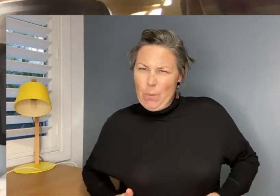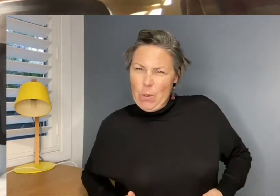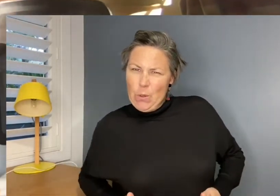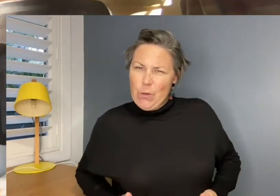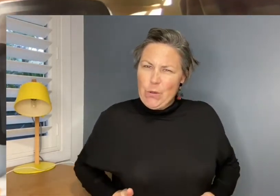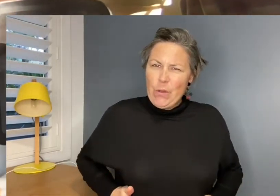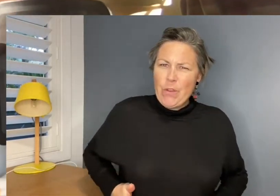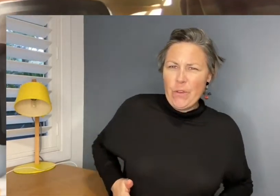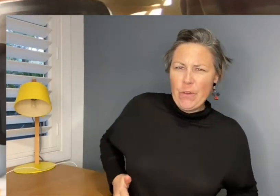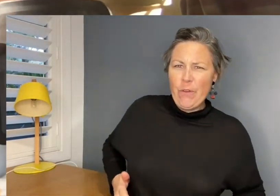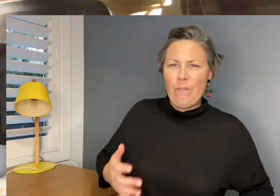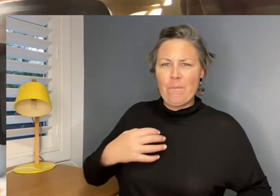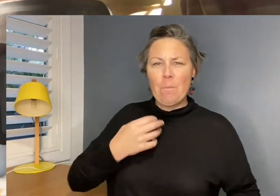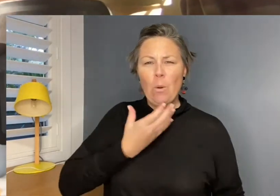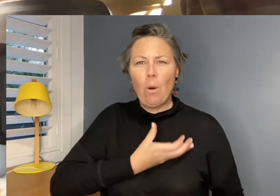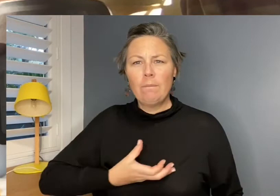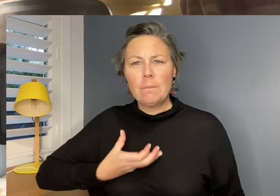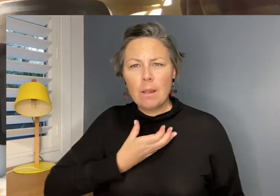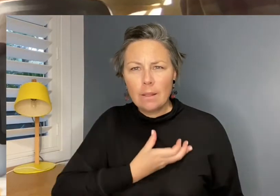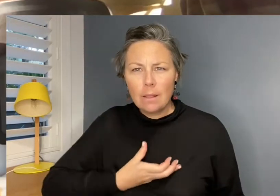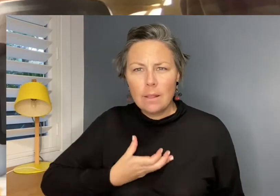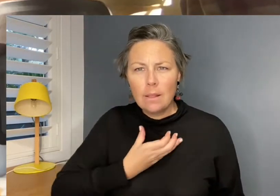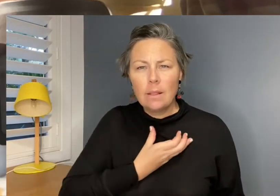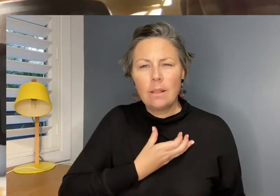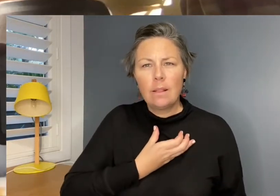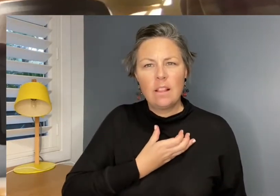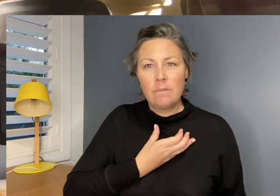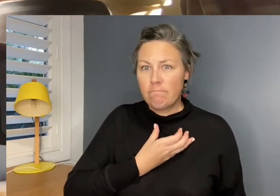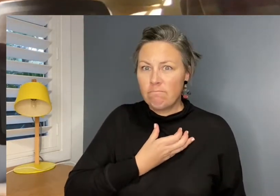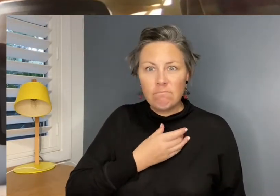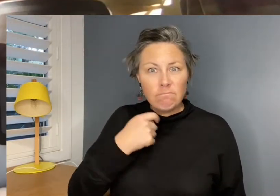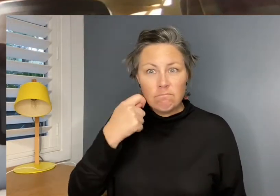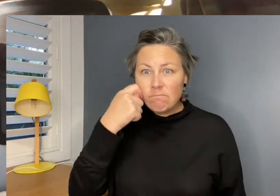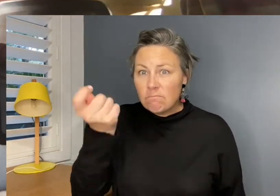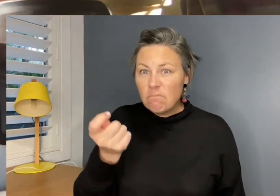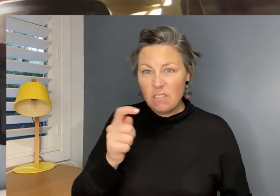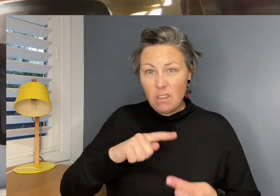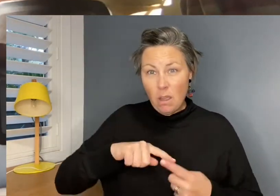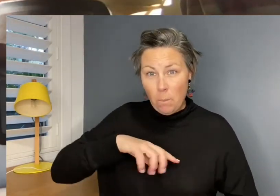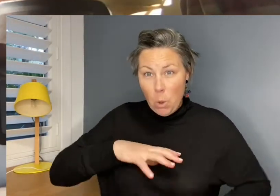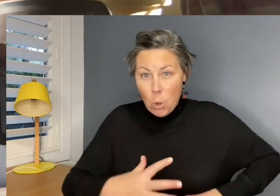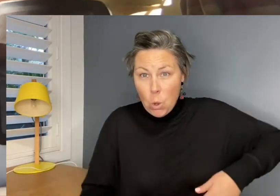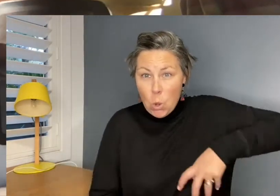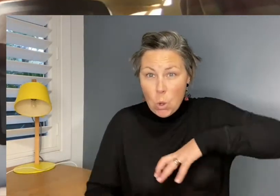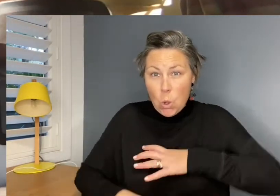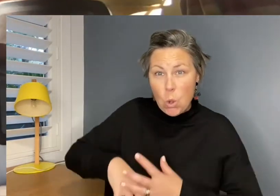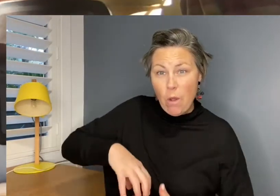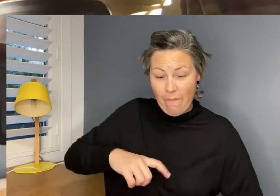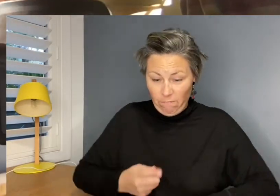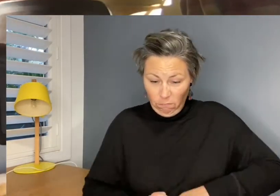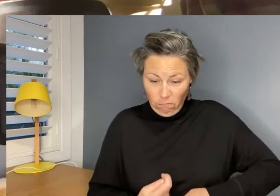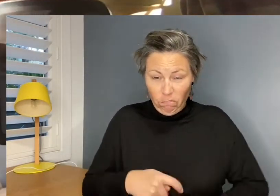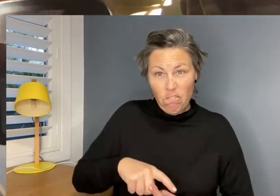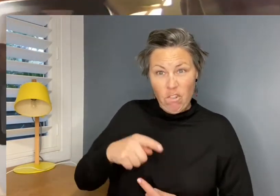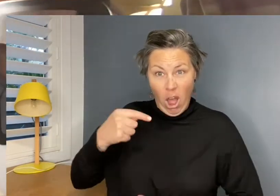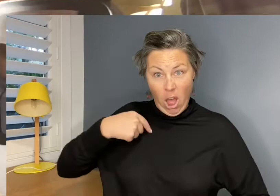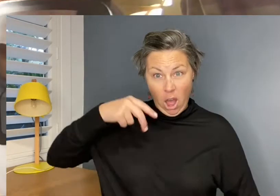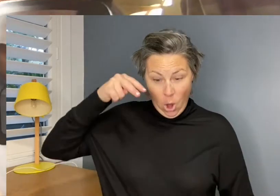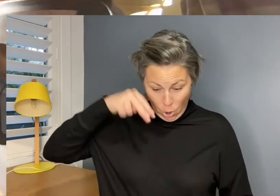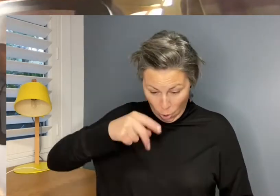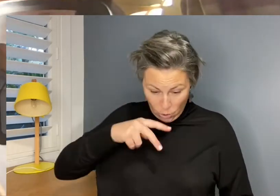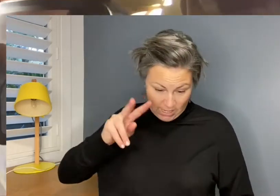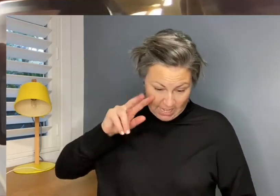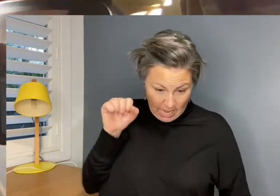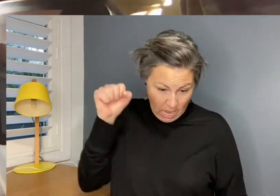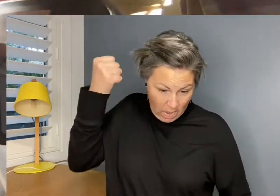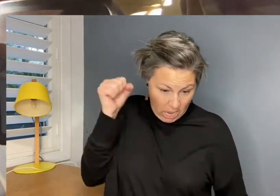on, tried to move to make myself more comfortable. And it just did not stop moving. It was going crazy. Like, I was physically looking down